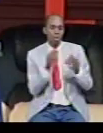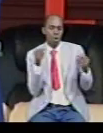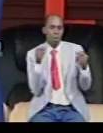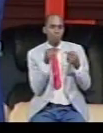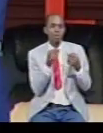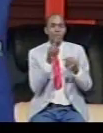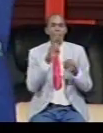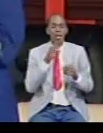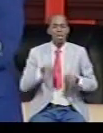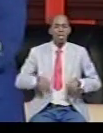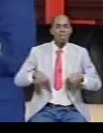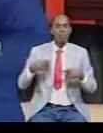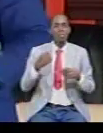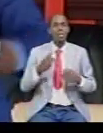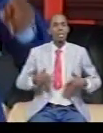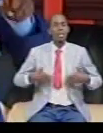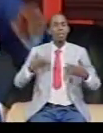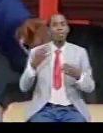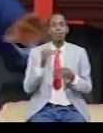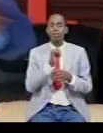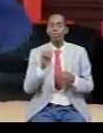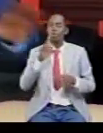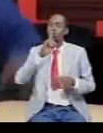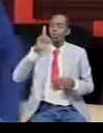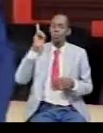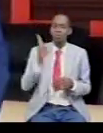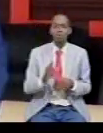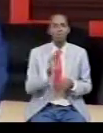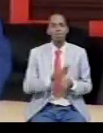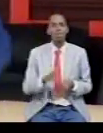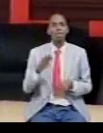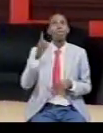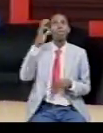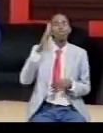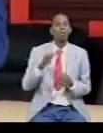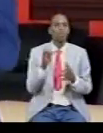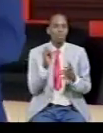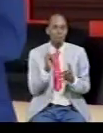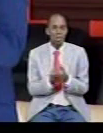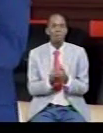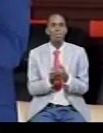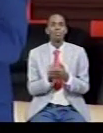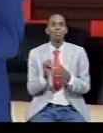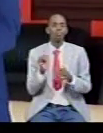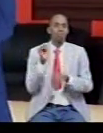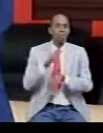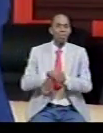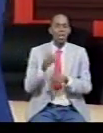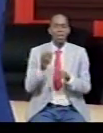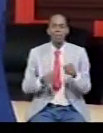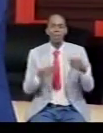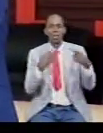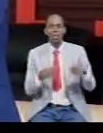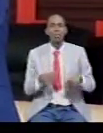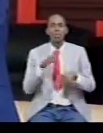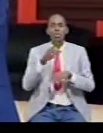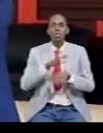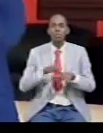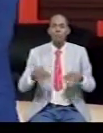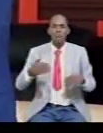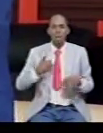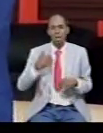of a real child of God that conquers every argument. You may not have the intelligence to argue with all